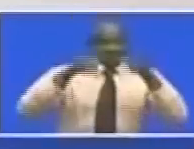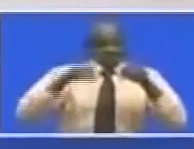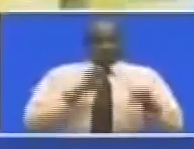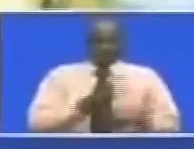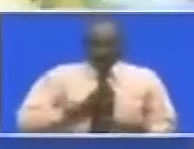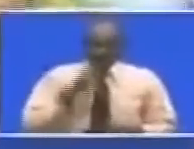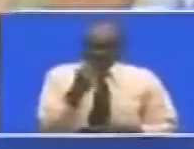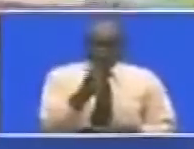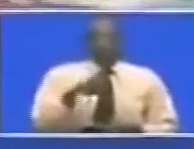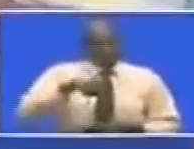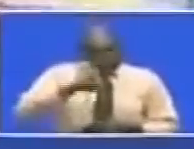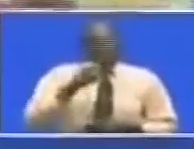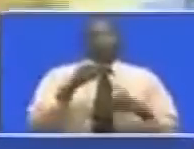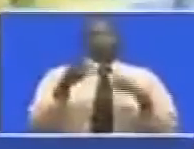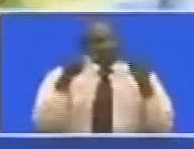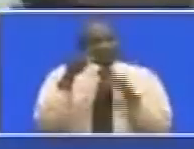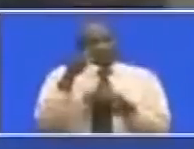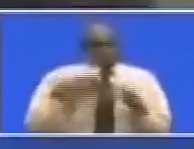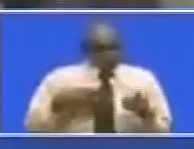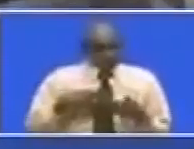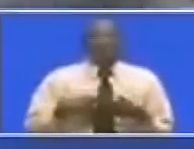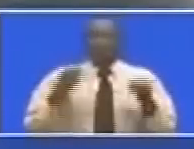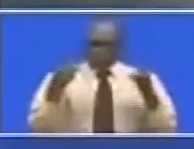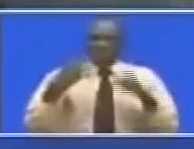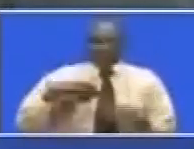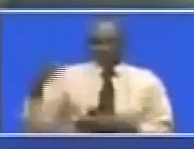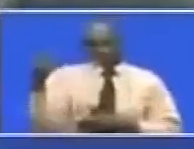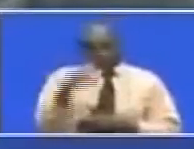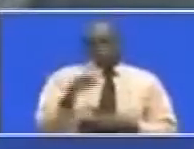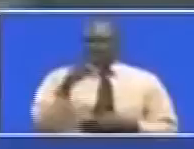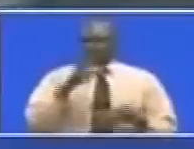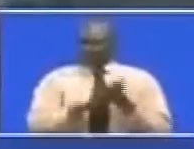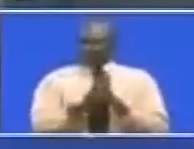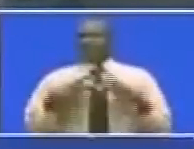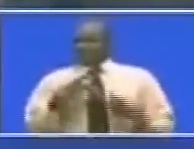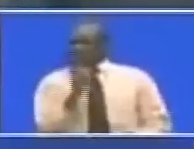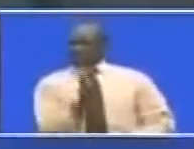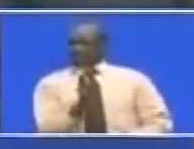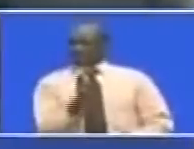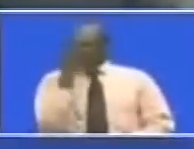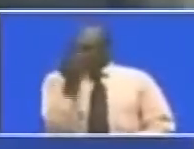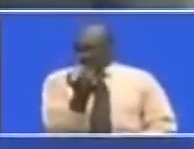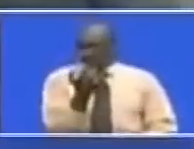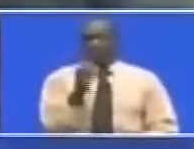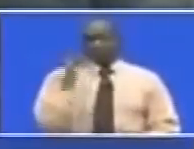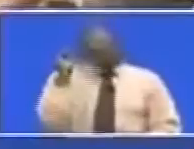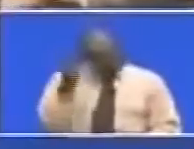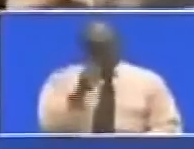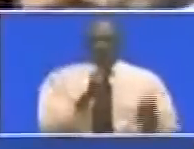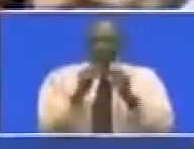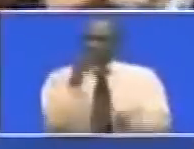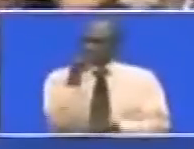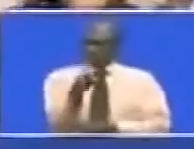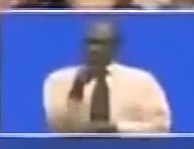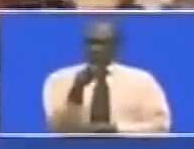23 million voters ahead of the polls. A high voter turnout would present an interesting scenario, especially in the presidential race in